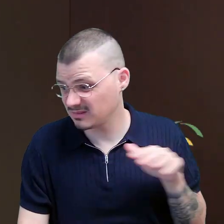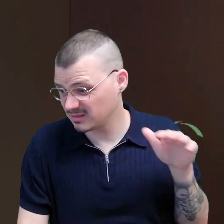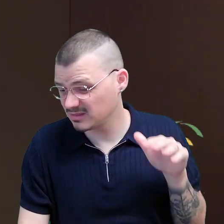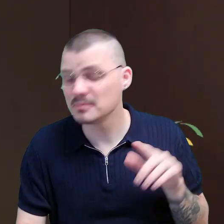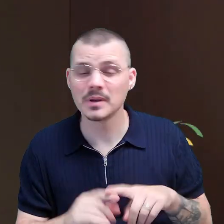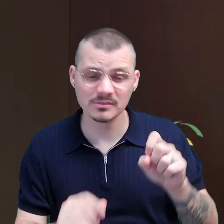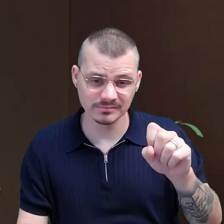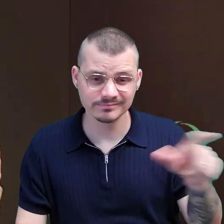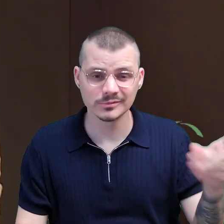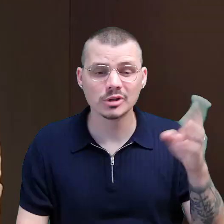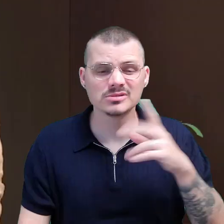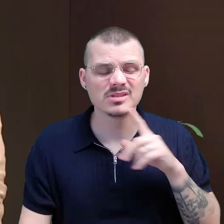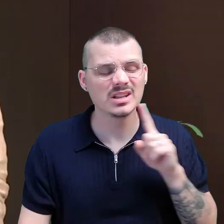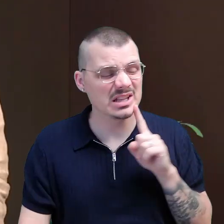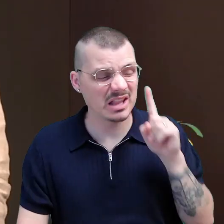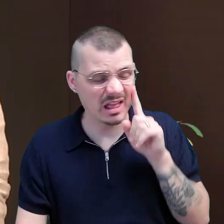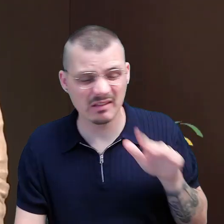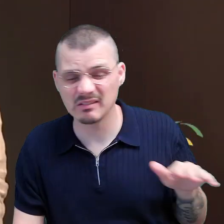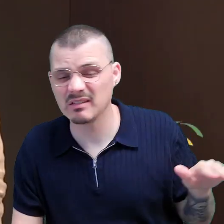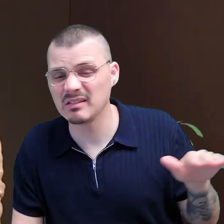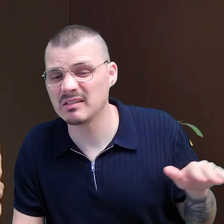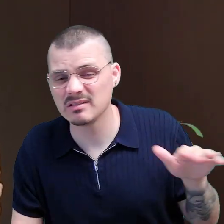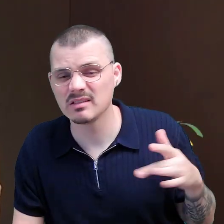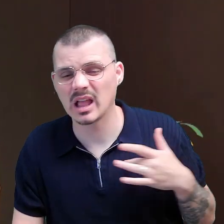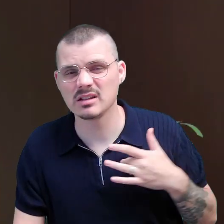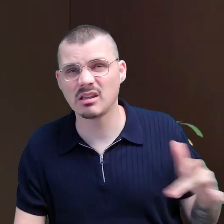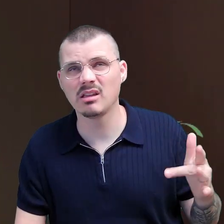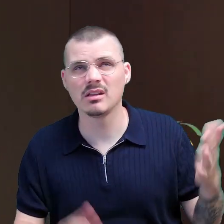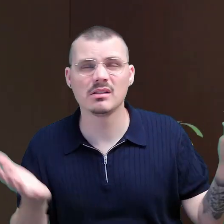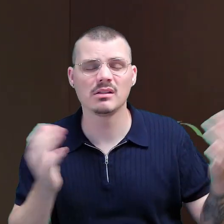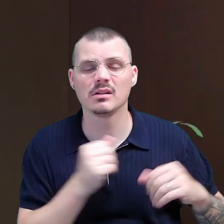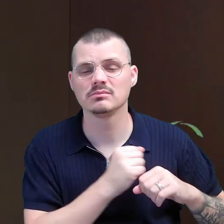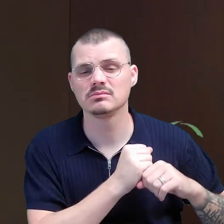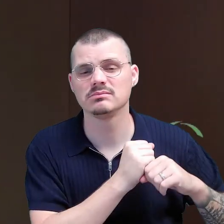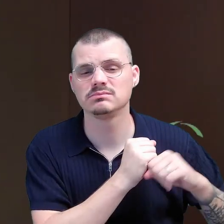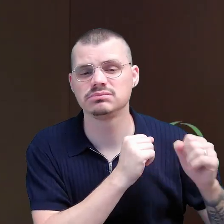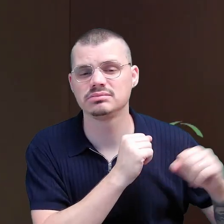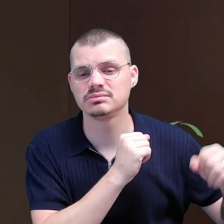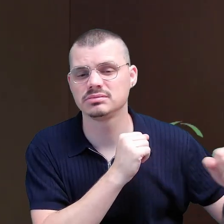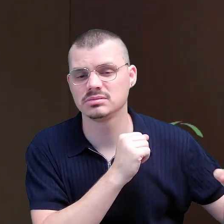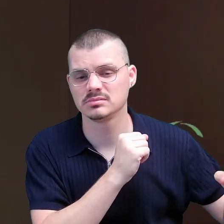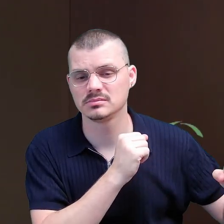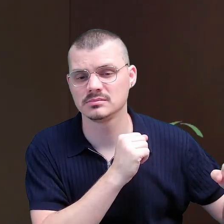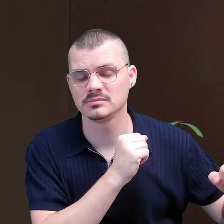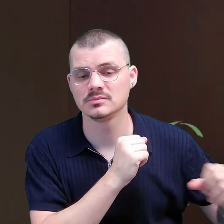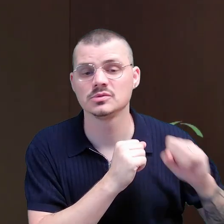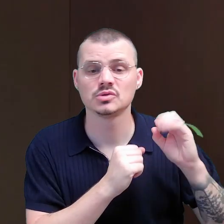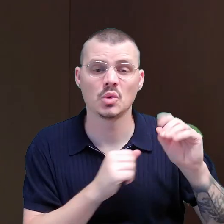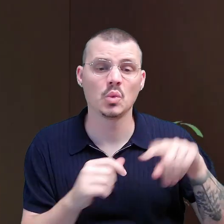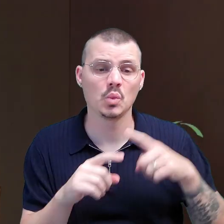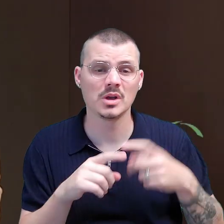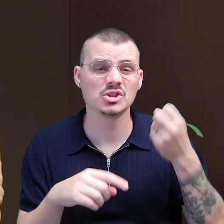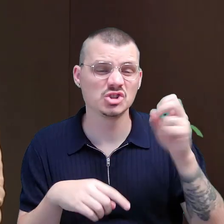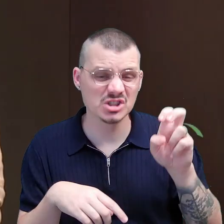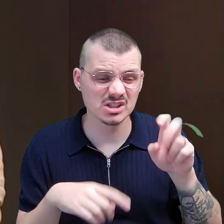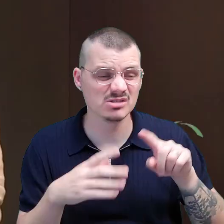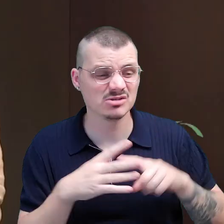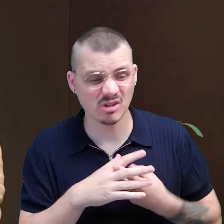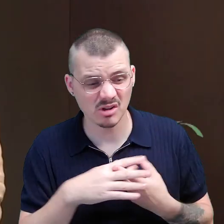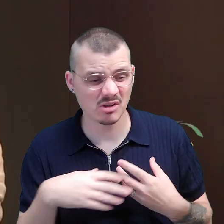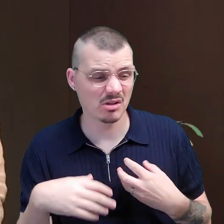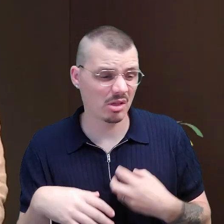goodness. These deaf ones, they like to exaggerate things. So when she starts